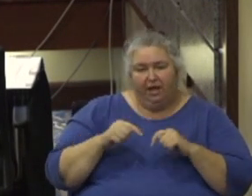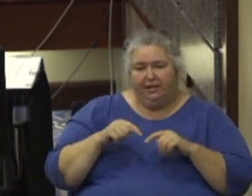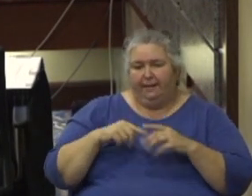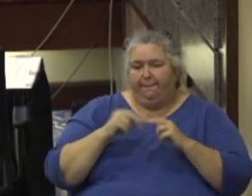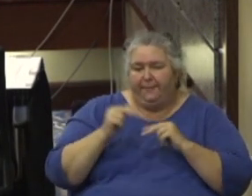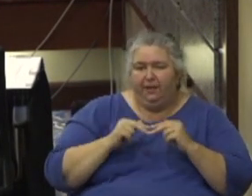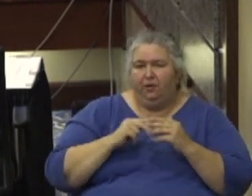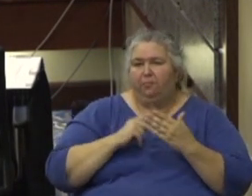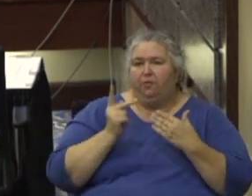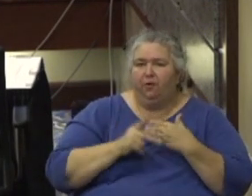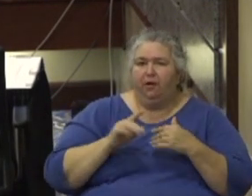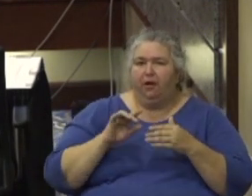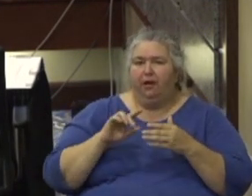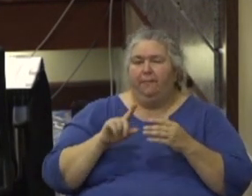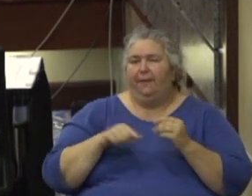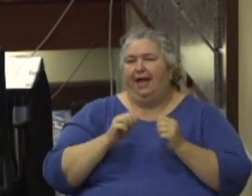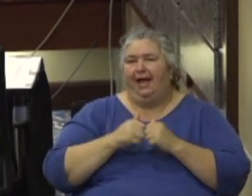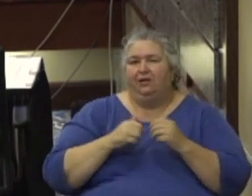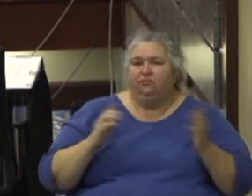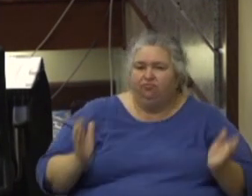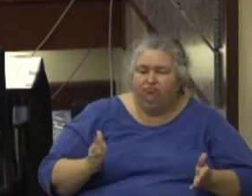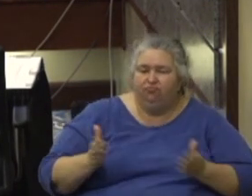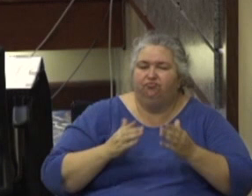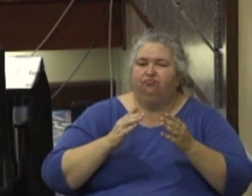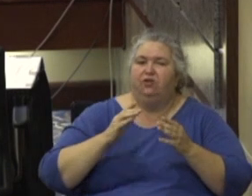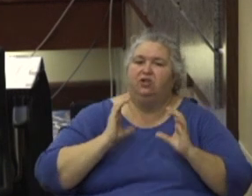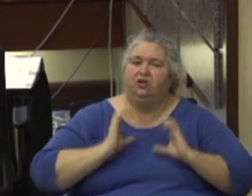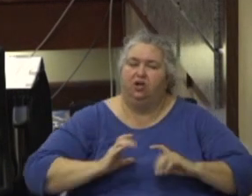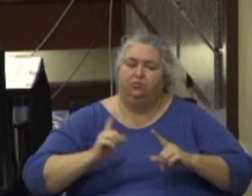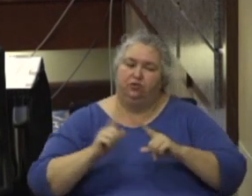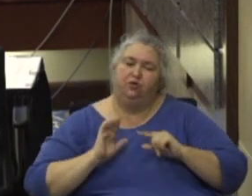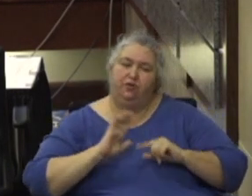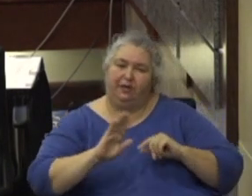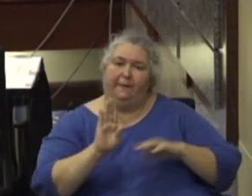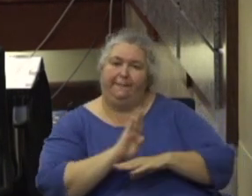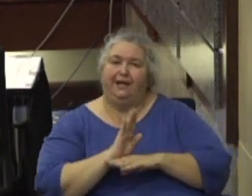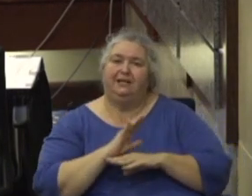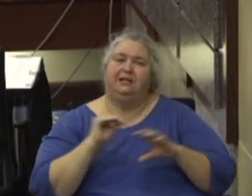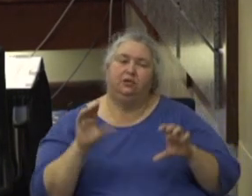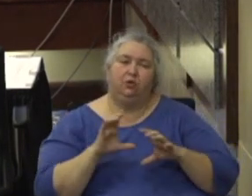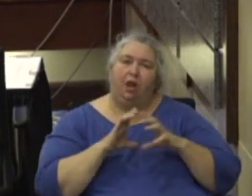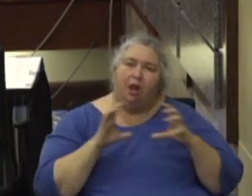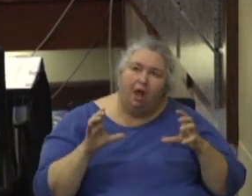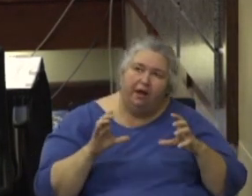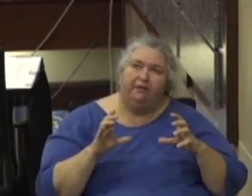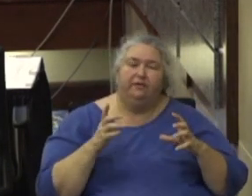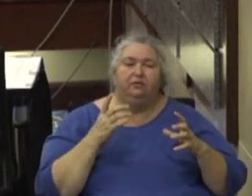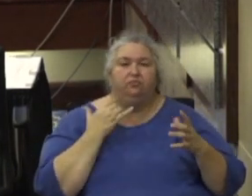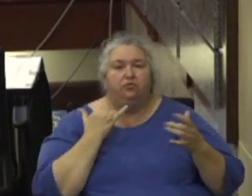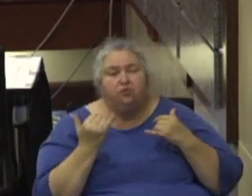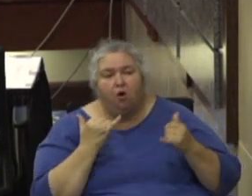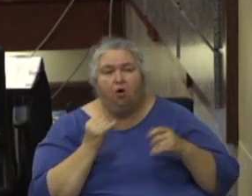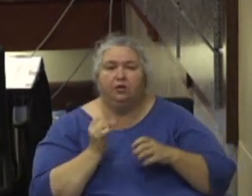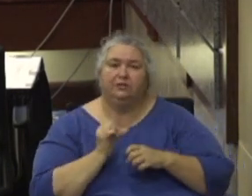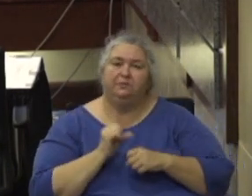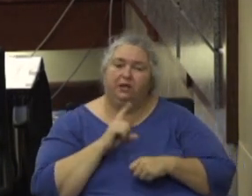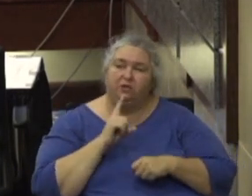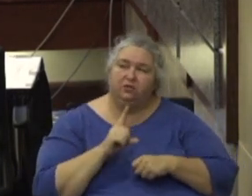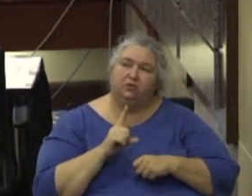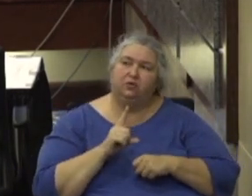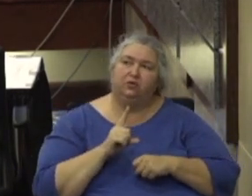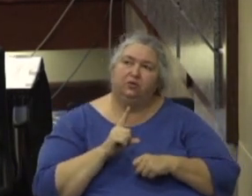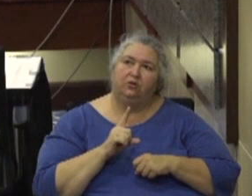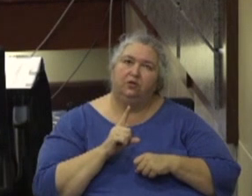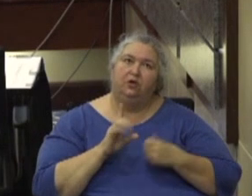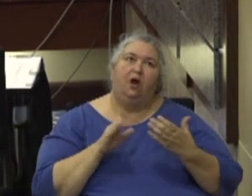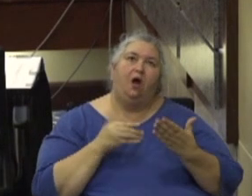that driving customer base to these businesses, and also doing a tremendous amount of triage calls to make sure that as all